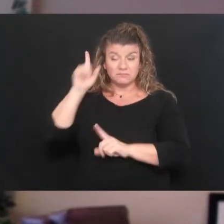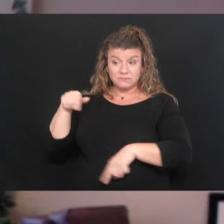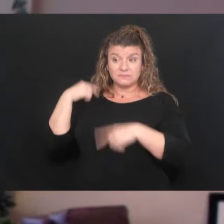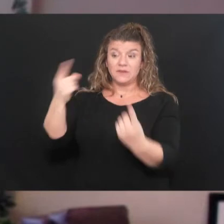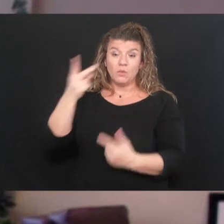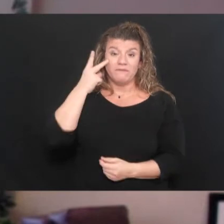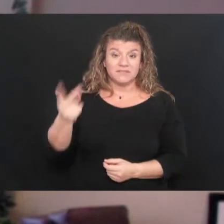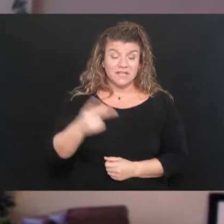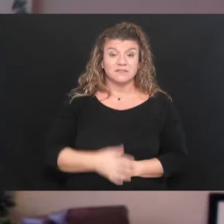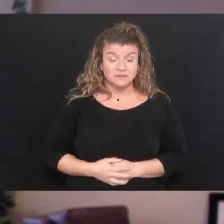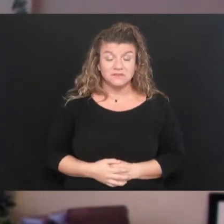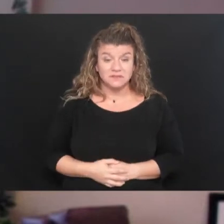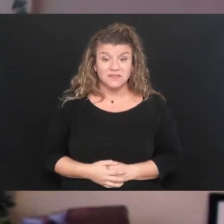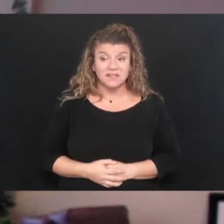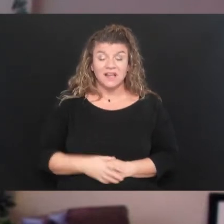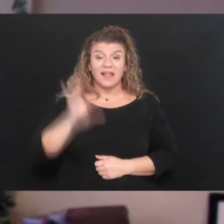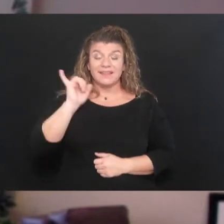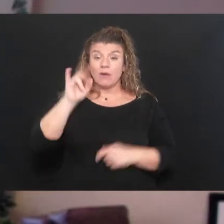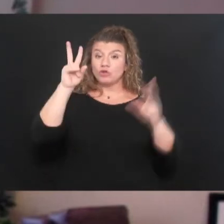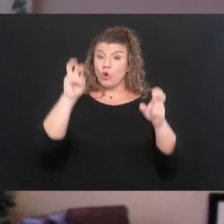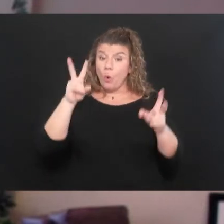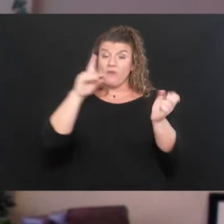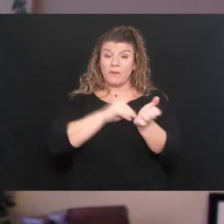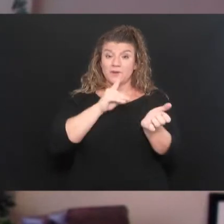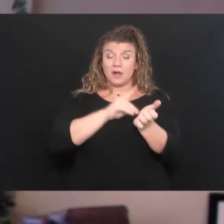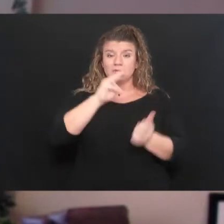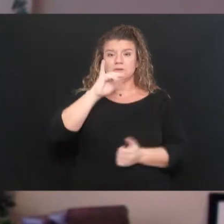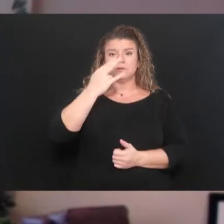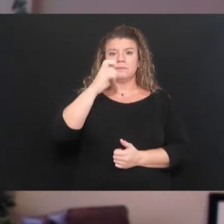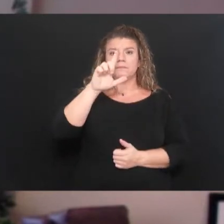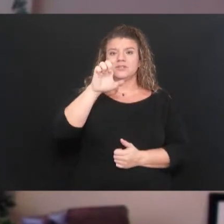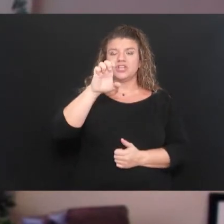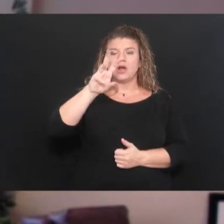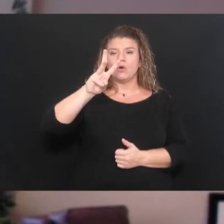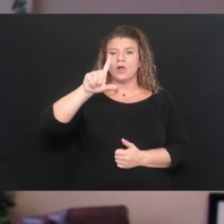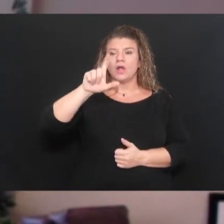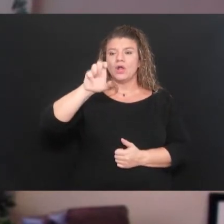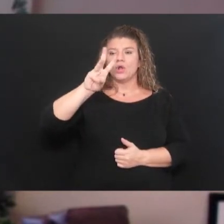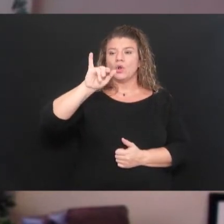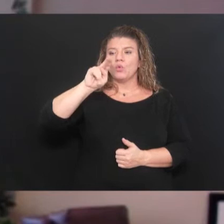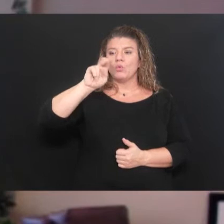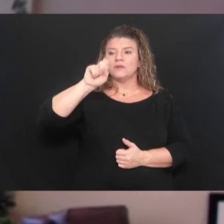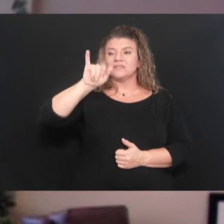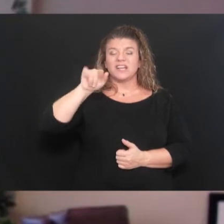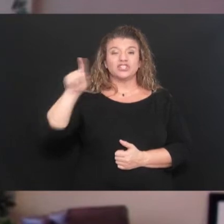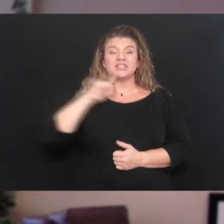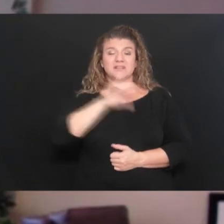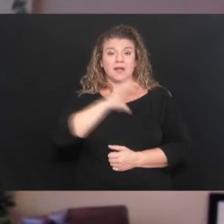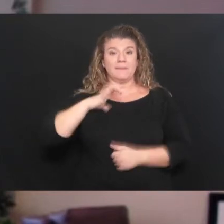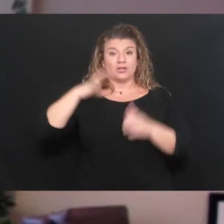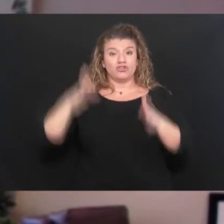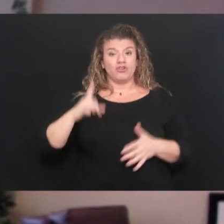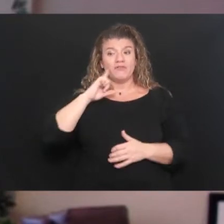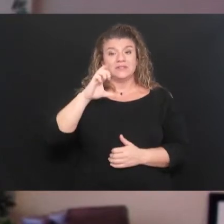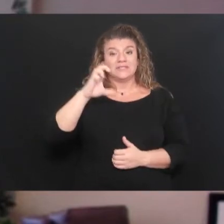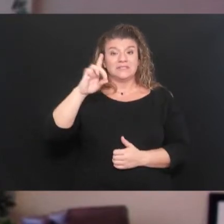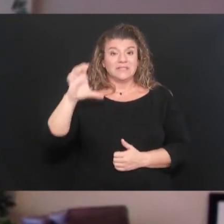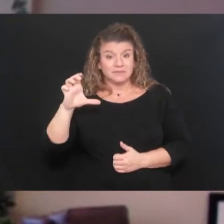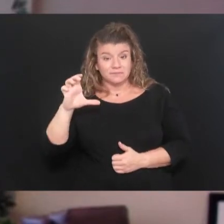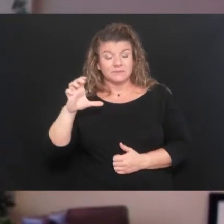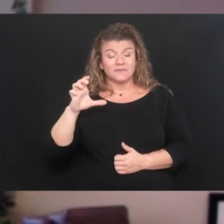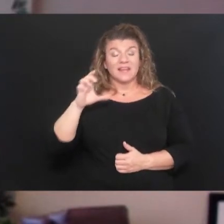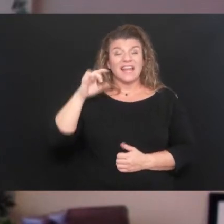from Dr. Rochelle Walensky, who is the commissioner of the Centers for Disease Control. And